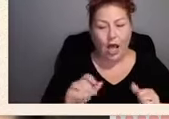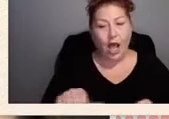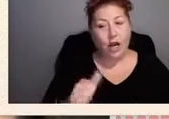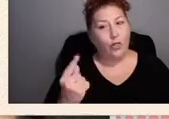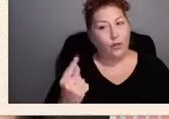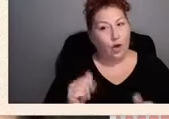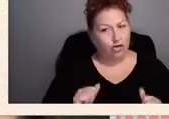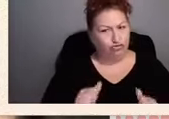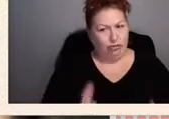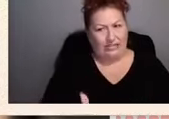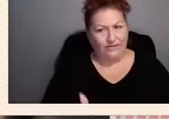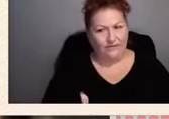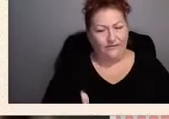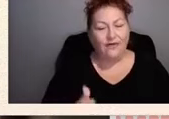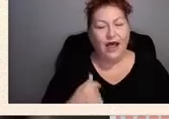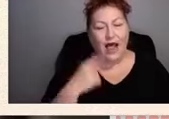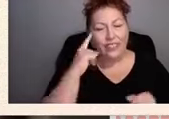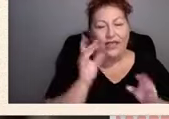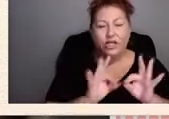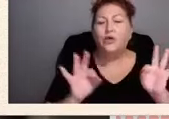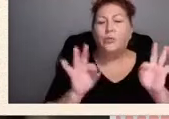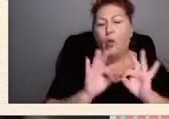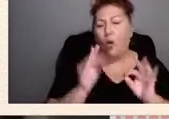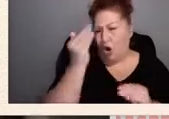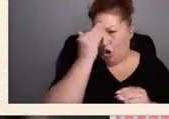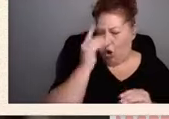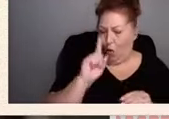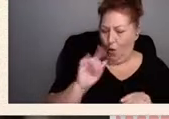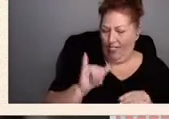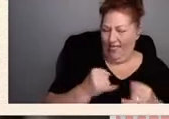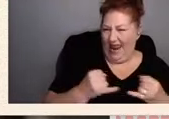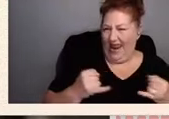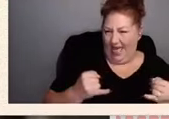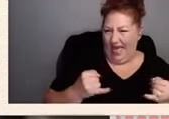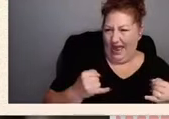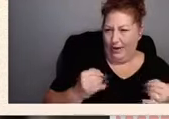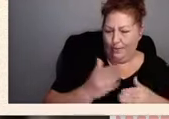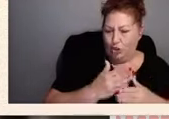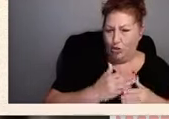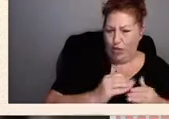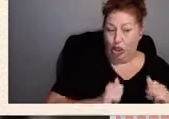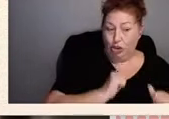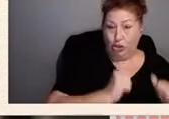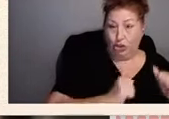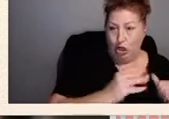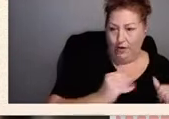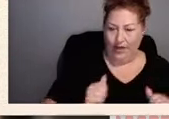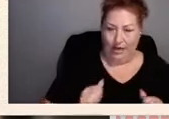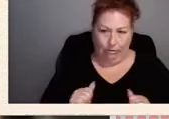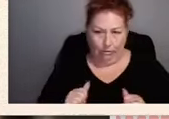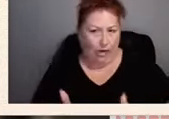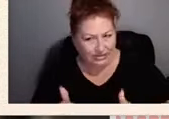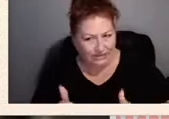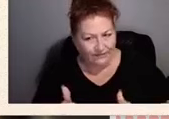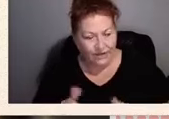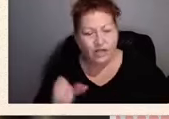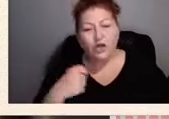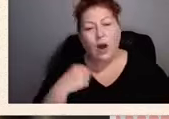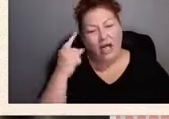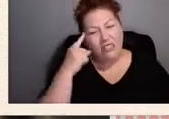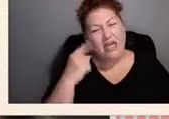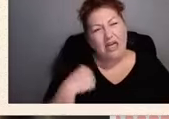think it's important to know where that line is. But I think I have done pretty well at maintaining